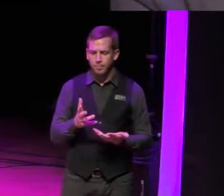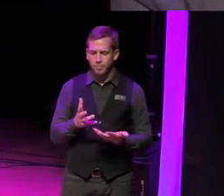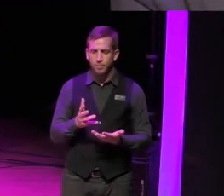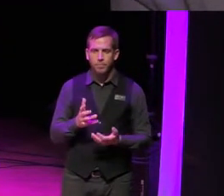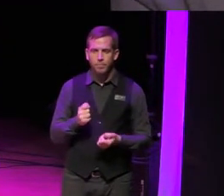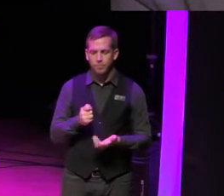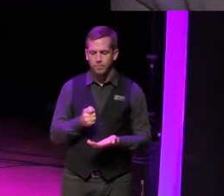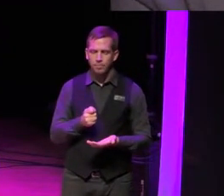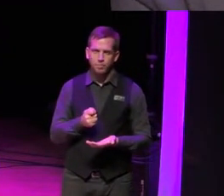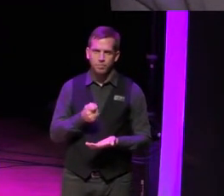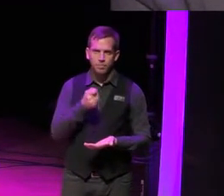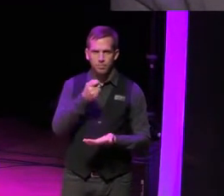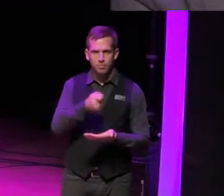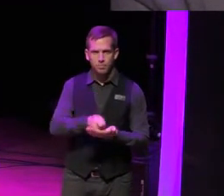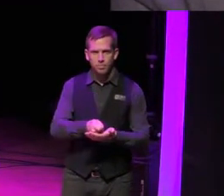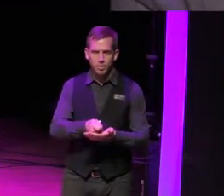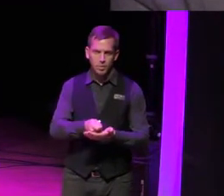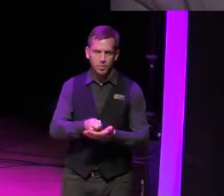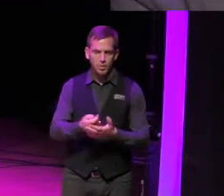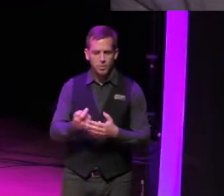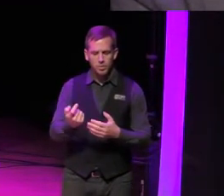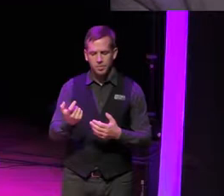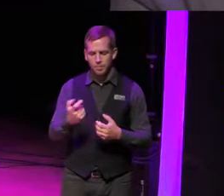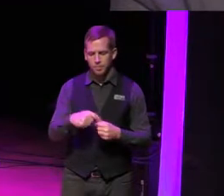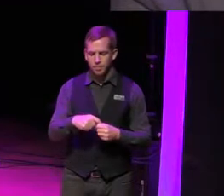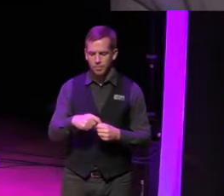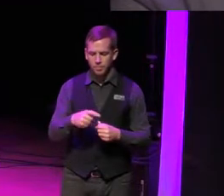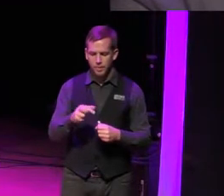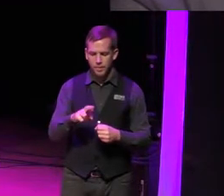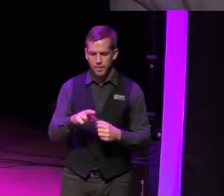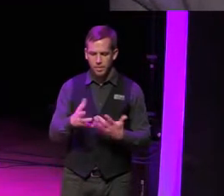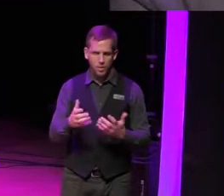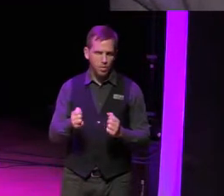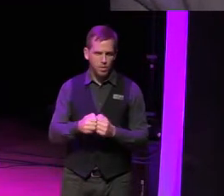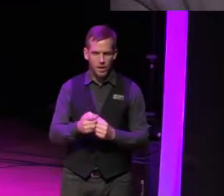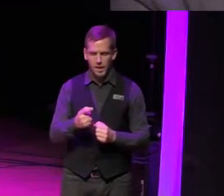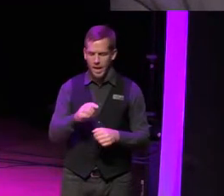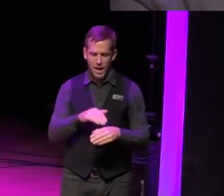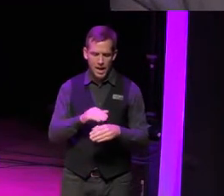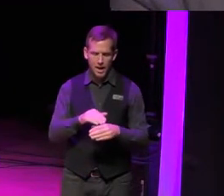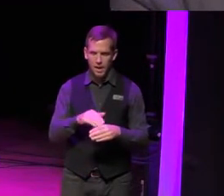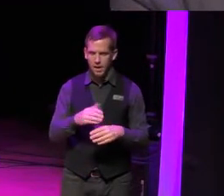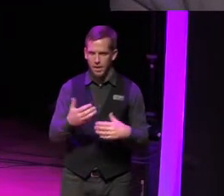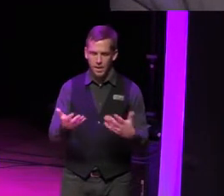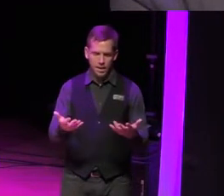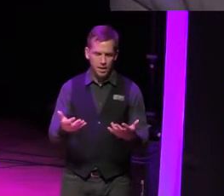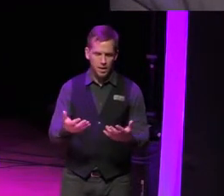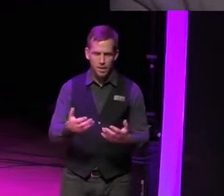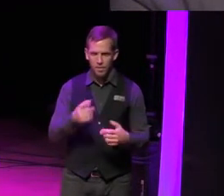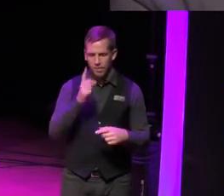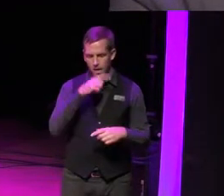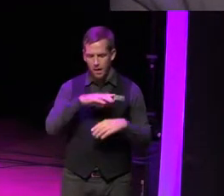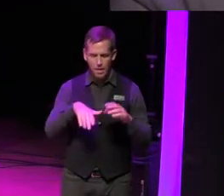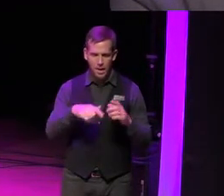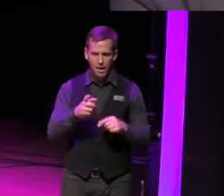maladministration, a grandmother was treated badly, her license was not given on time,